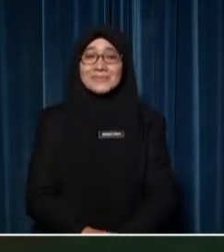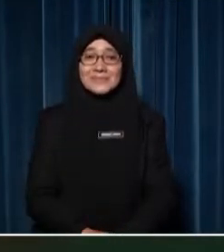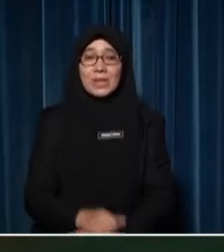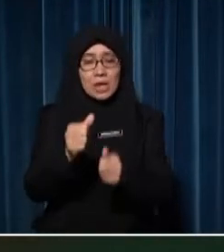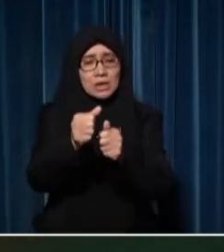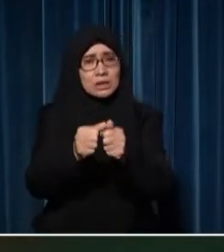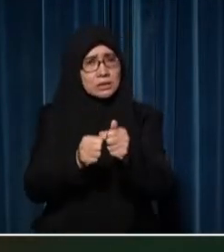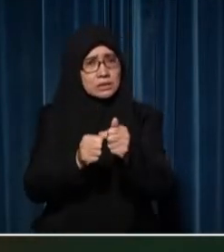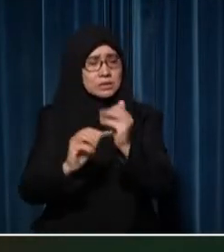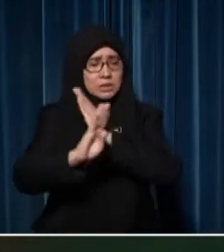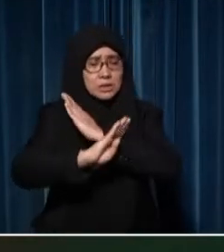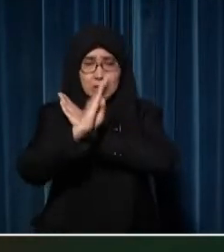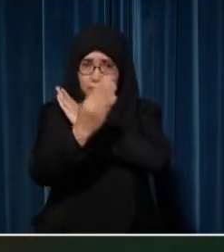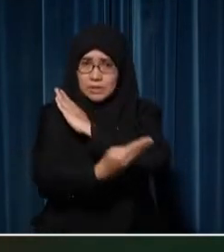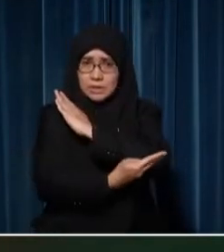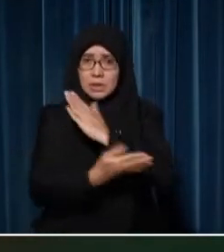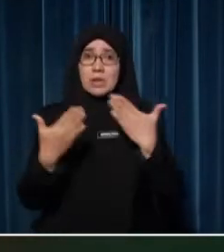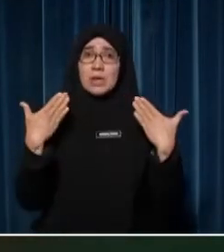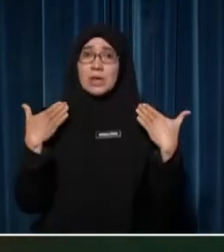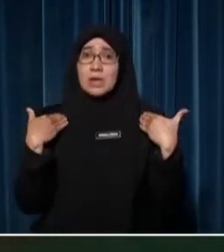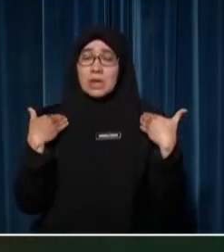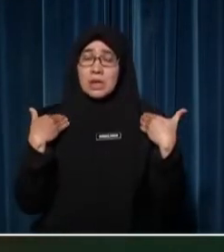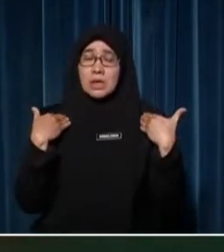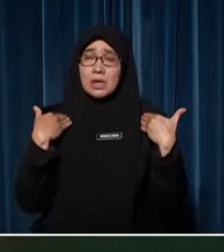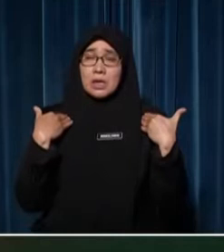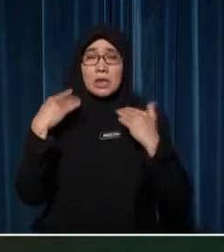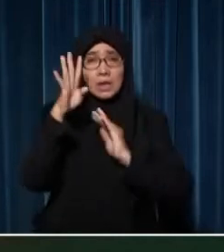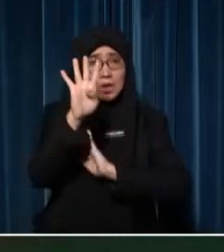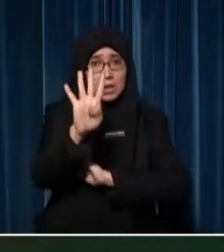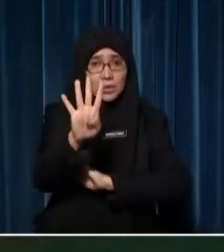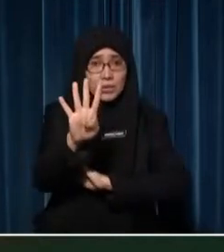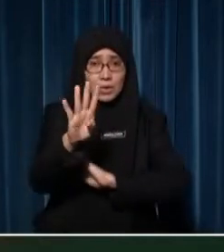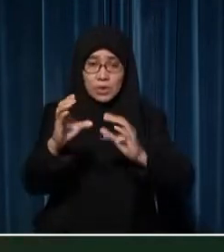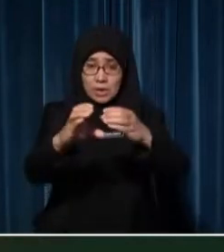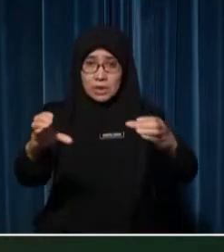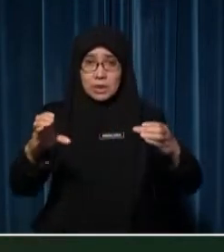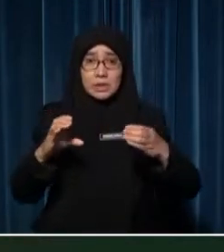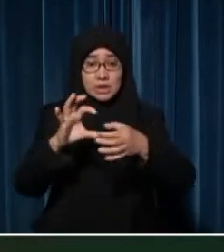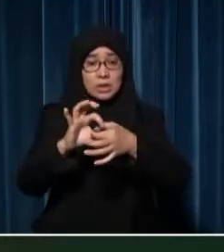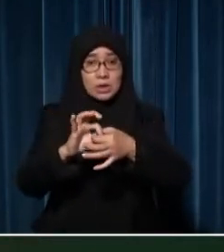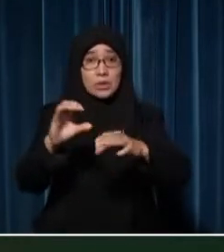Each basket has 4 cartons of chocolate milk.